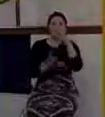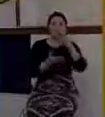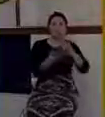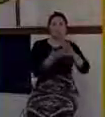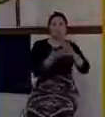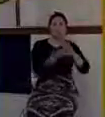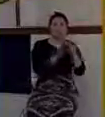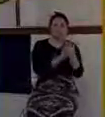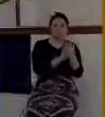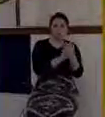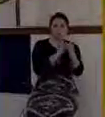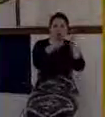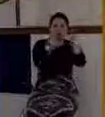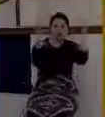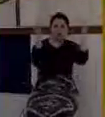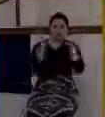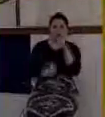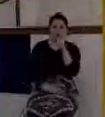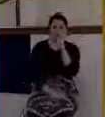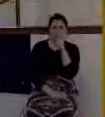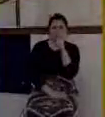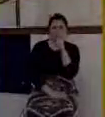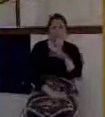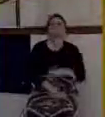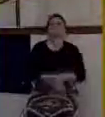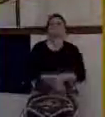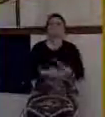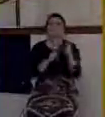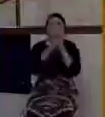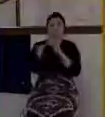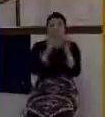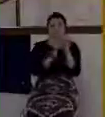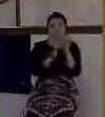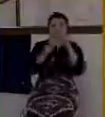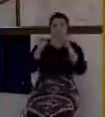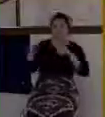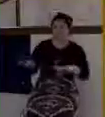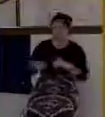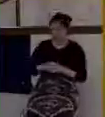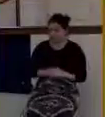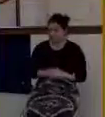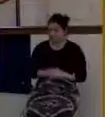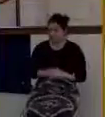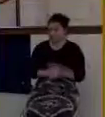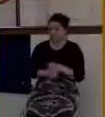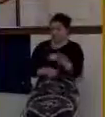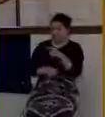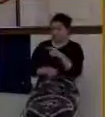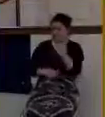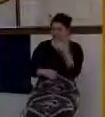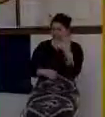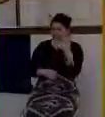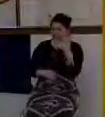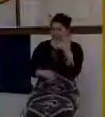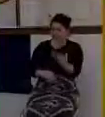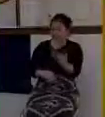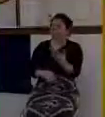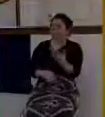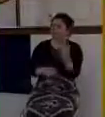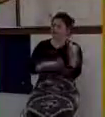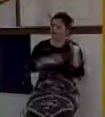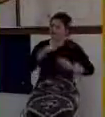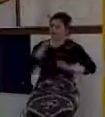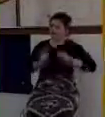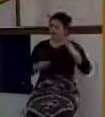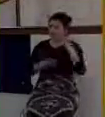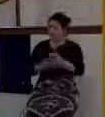For the seven had her to wife. And Jesus answering said unto them, Do ye not therefore err, because ye